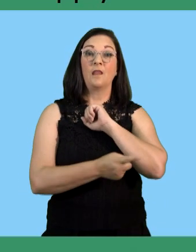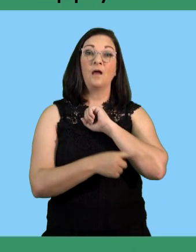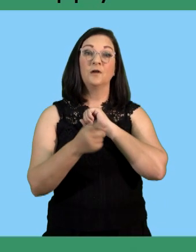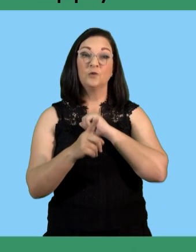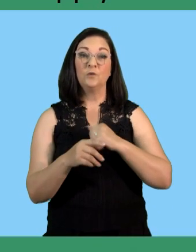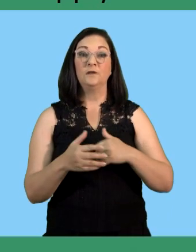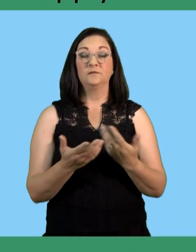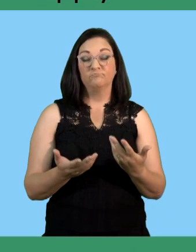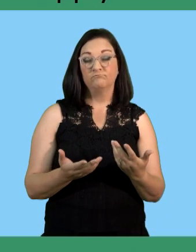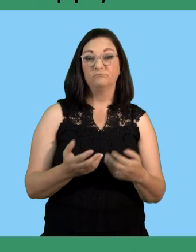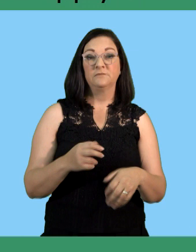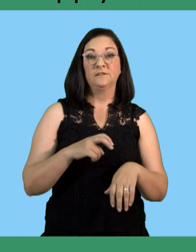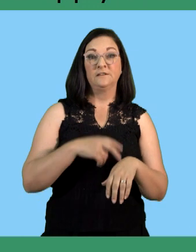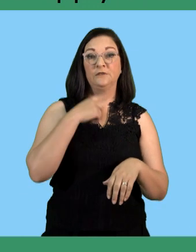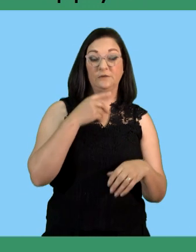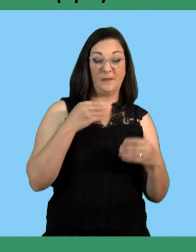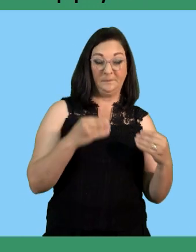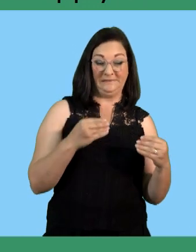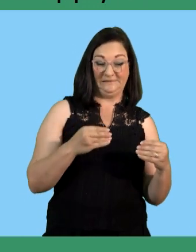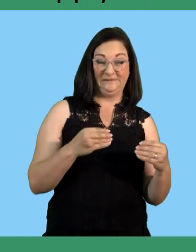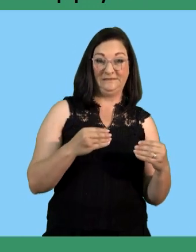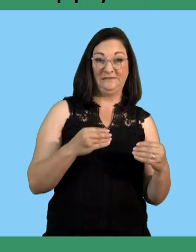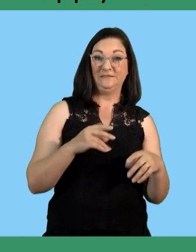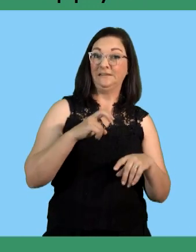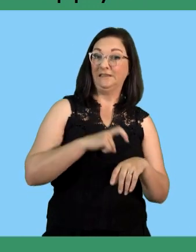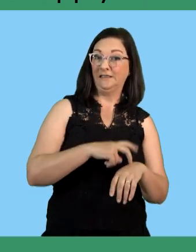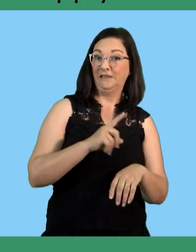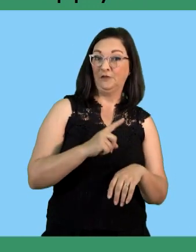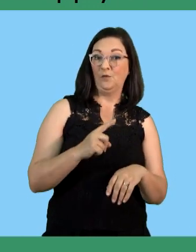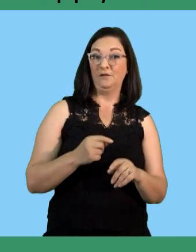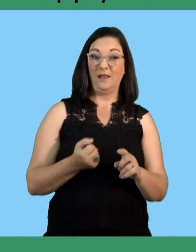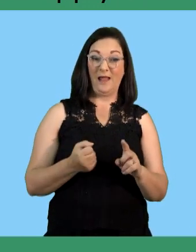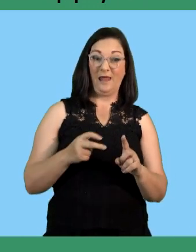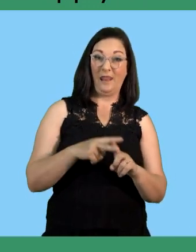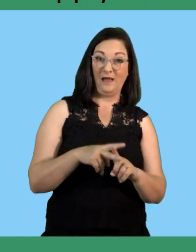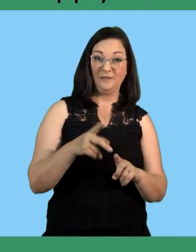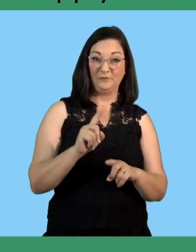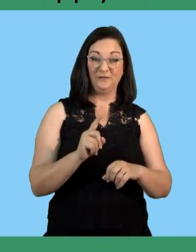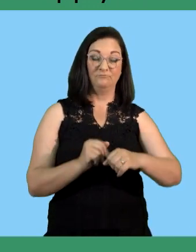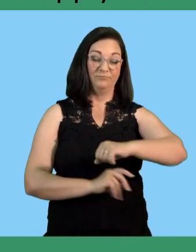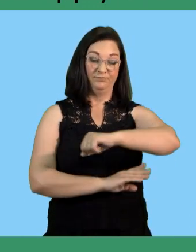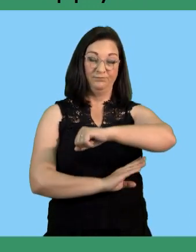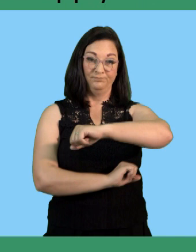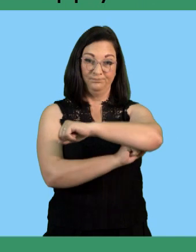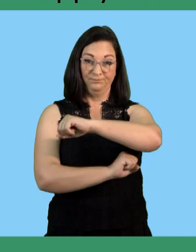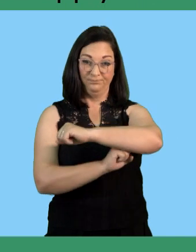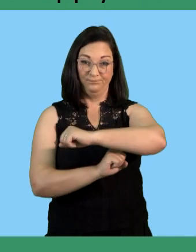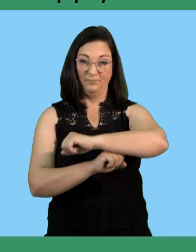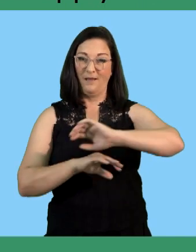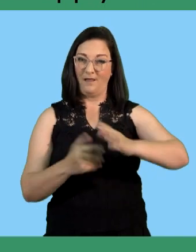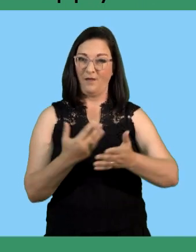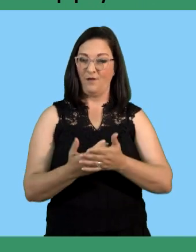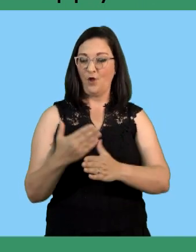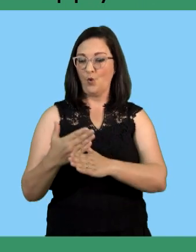to recommend or suggest in ways a business could apply the revised 5 pillars of BBBEE in